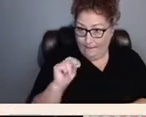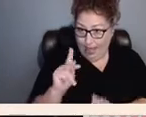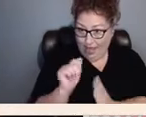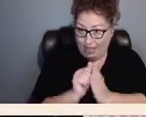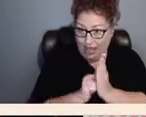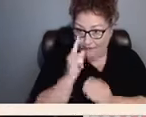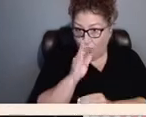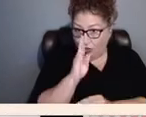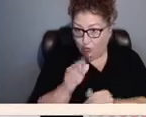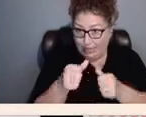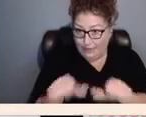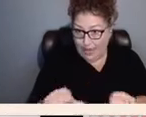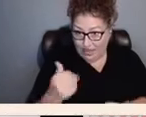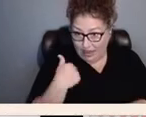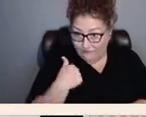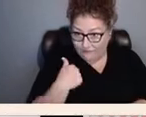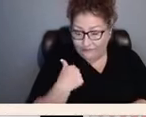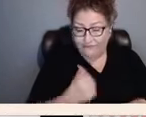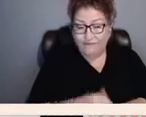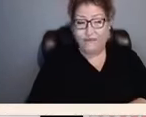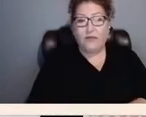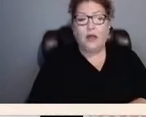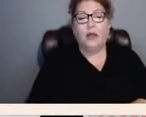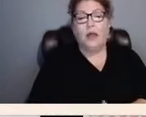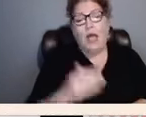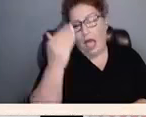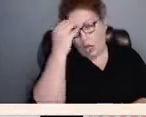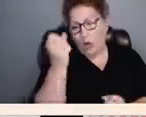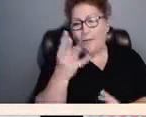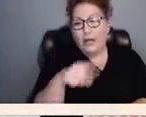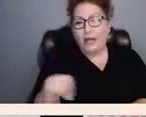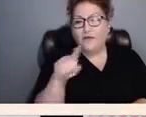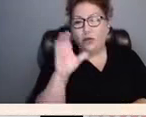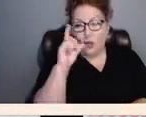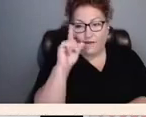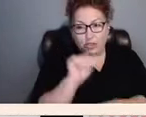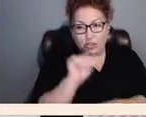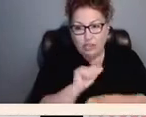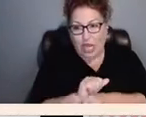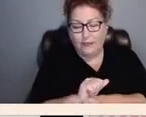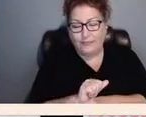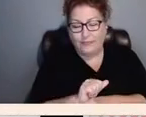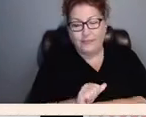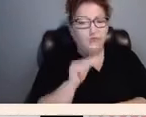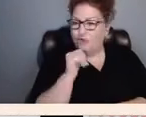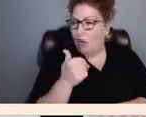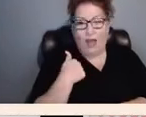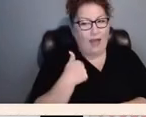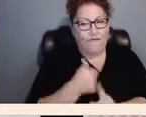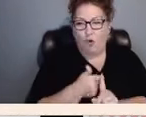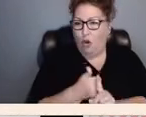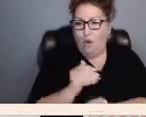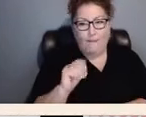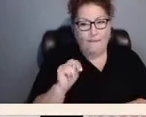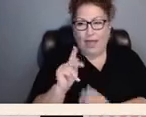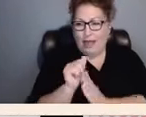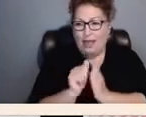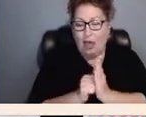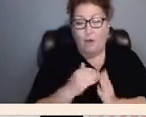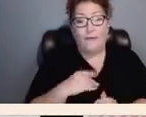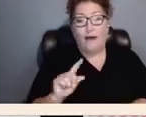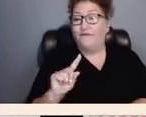deposit? I know a lot of youth who are looking for jobs and they don't have their own bank account. And my first question to